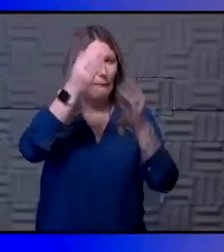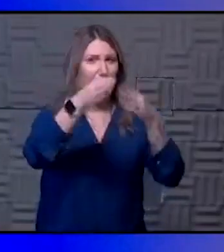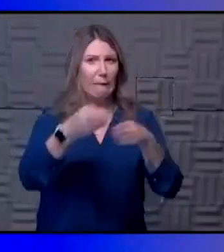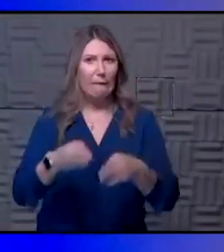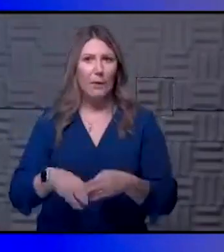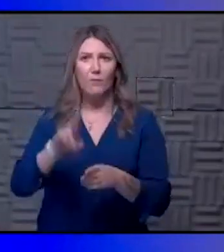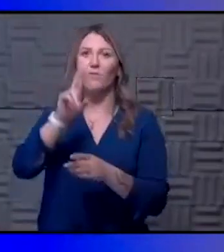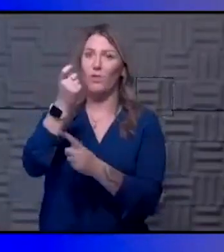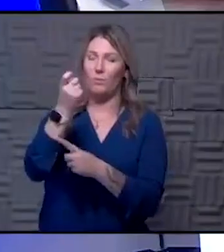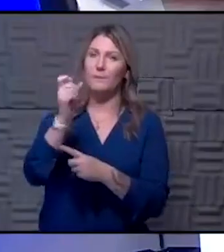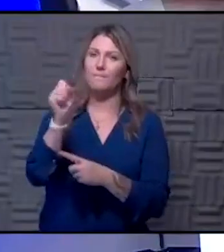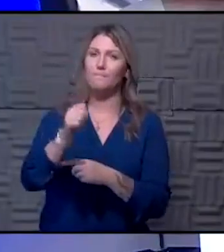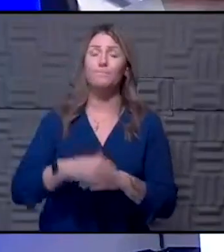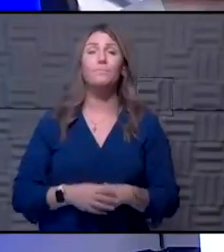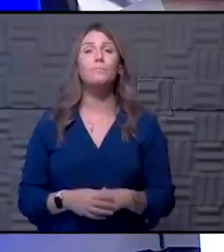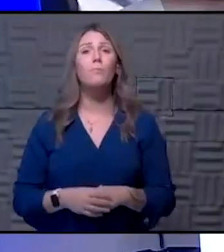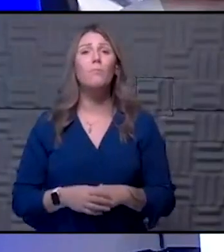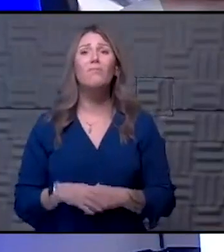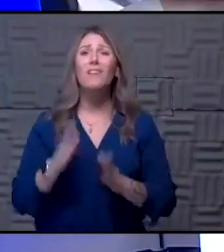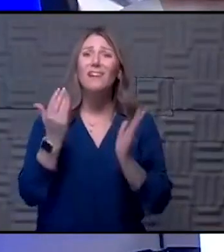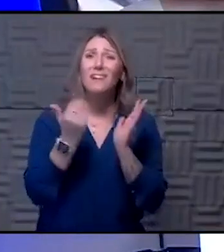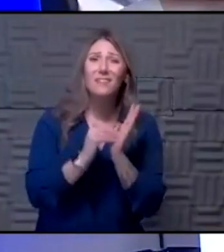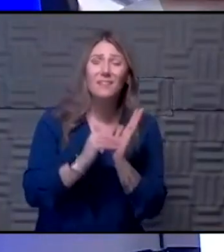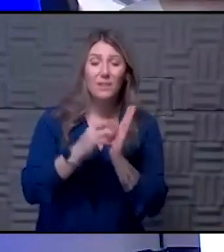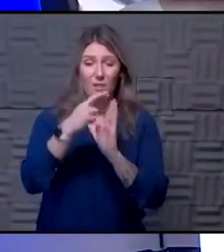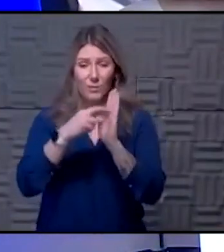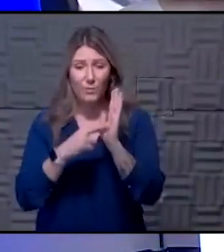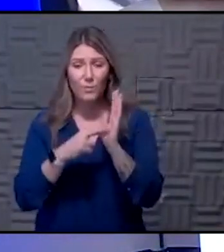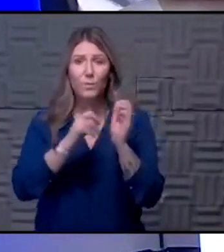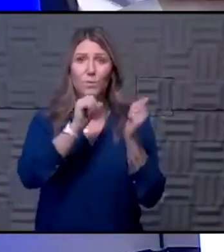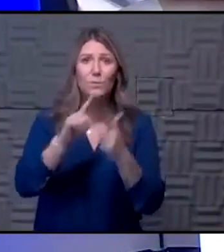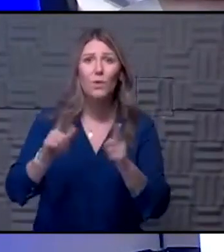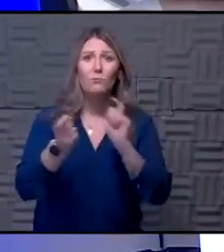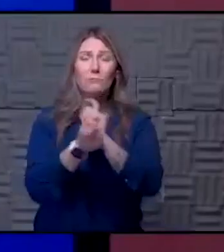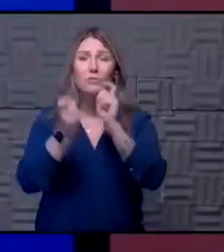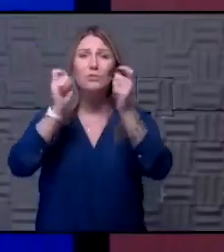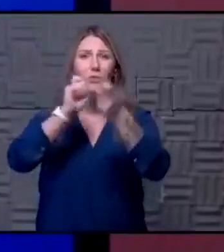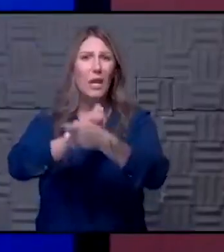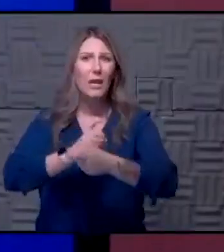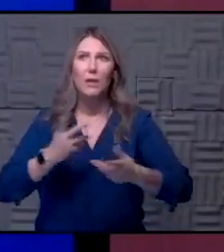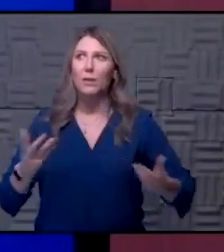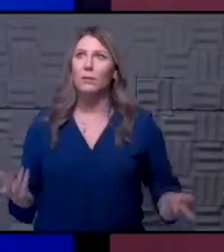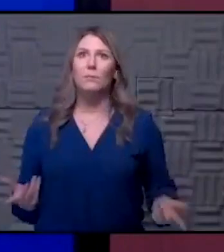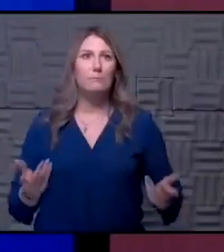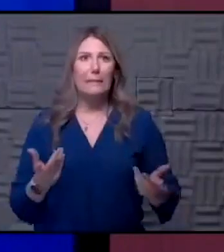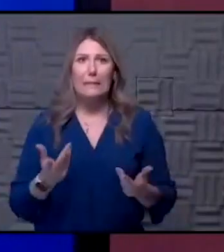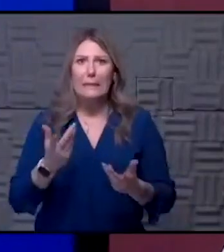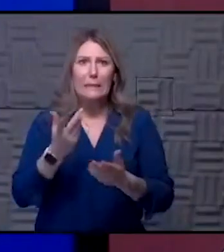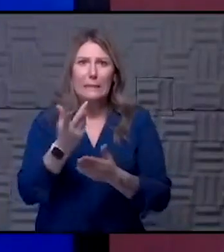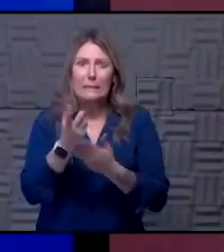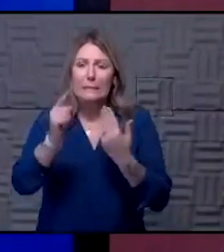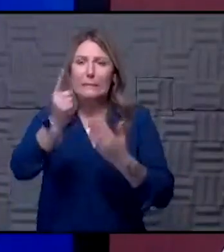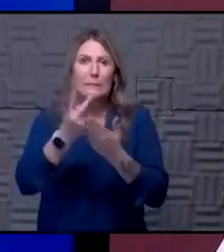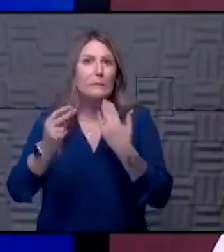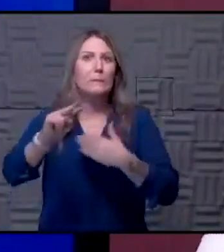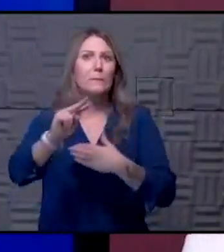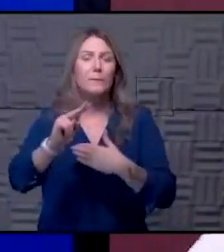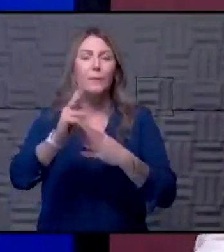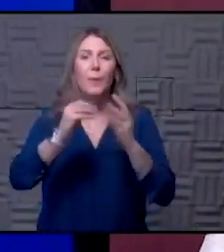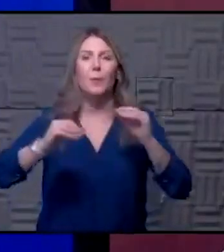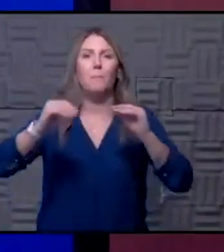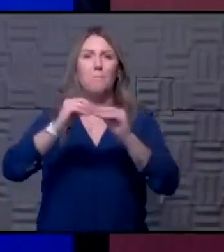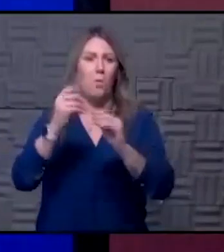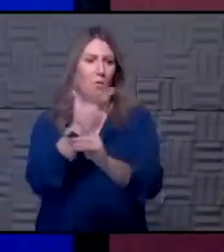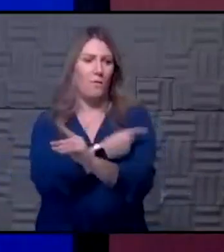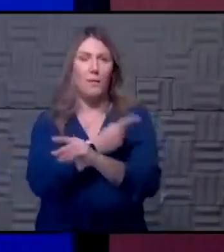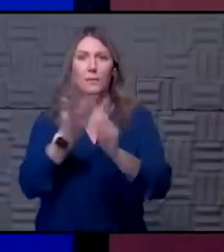private pharmacies. Exactly. And I think, again, these rules are all going to be changing in the next couple of weeks. Because as more vaccine